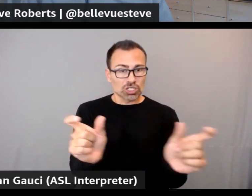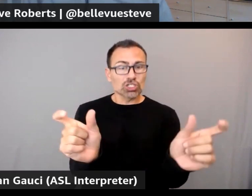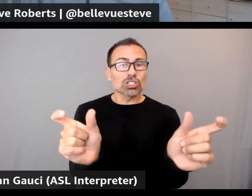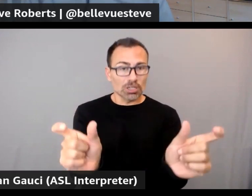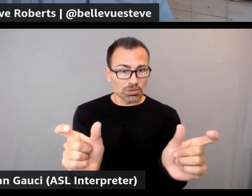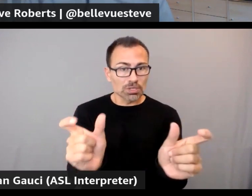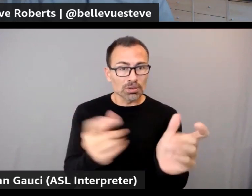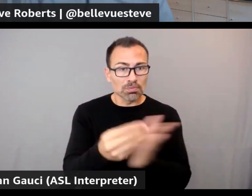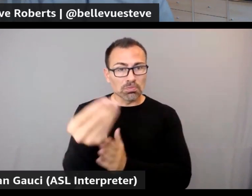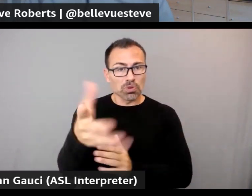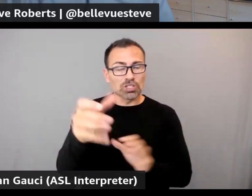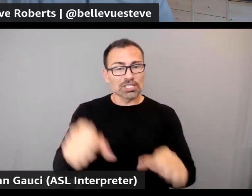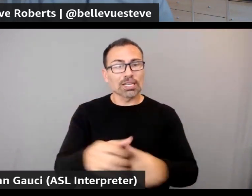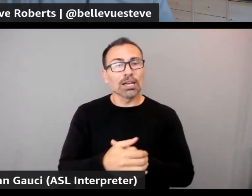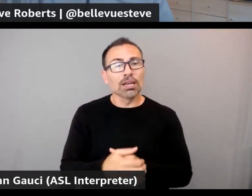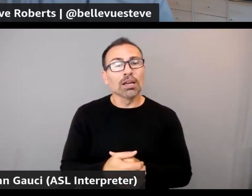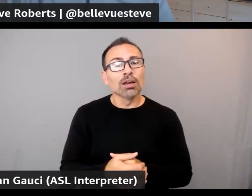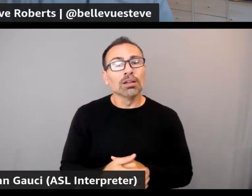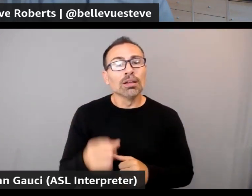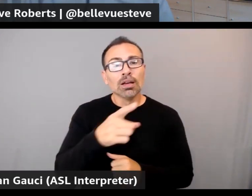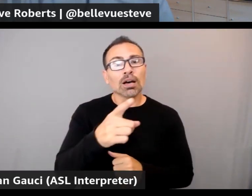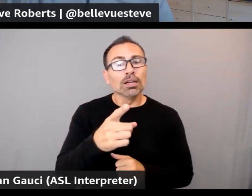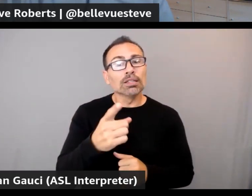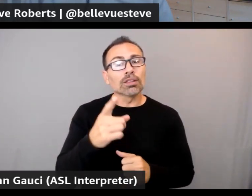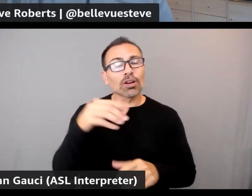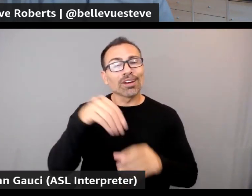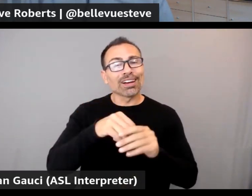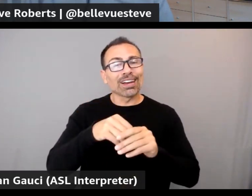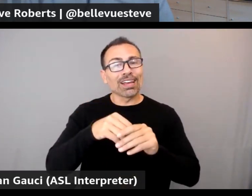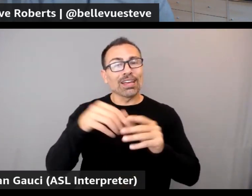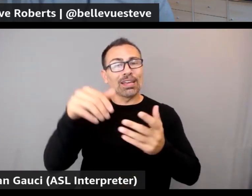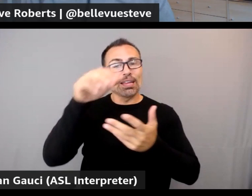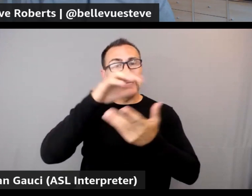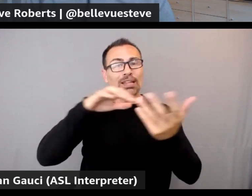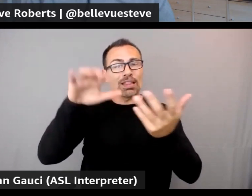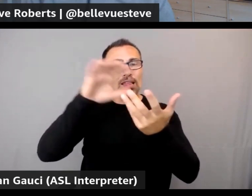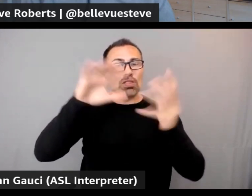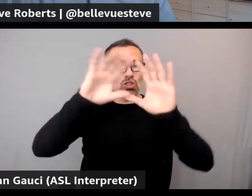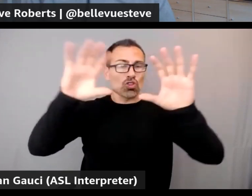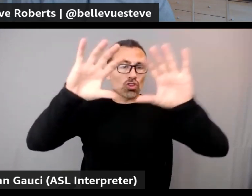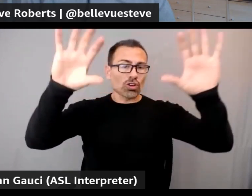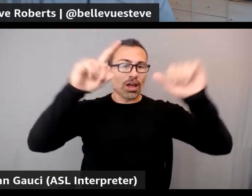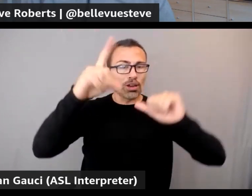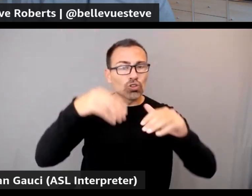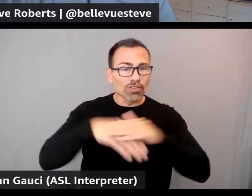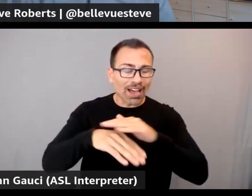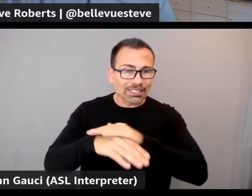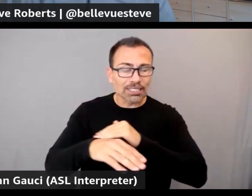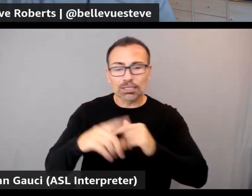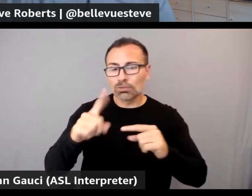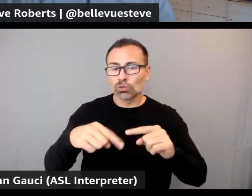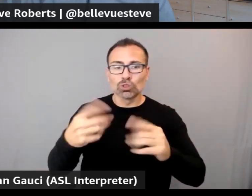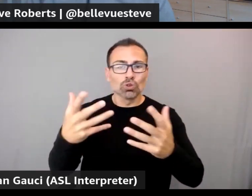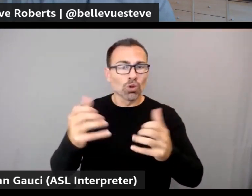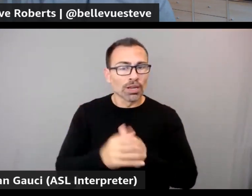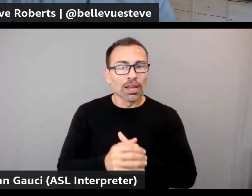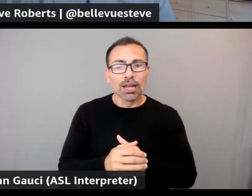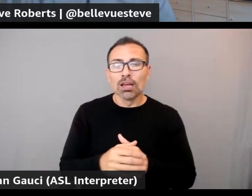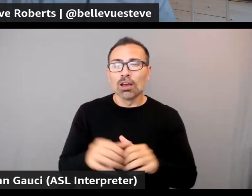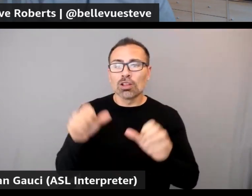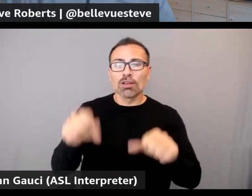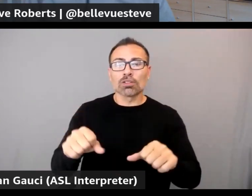customers, it looks like a software in the cloud, and you get access to that on demand, and you have elasticity to use